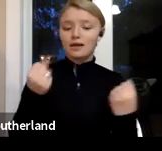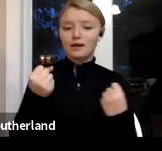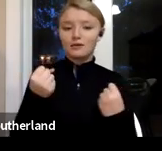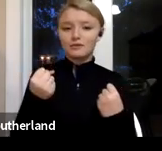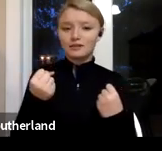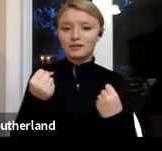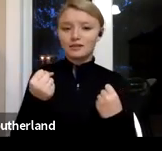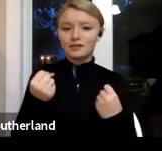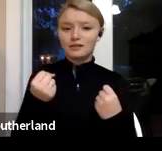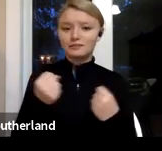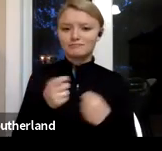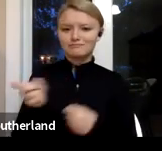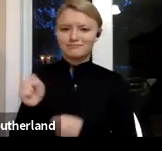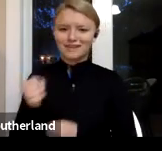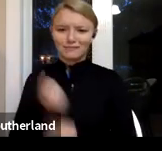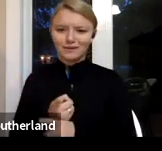right.